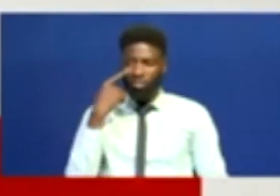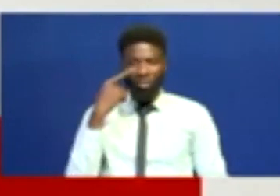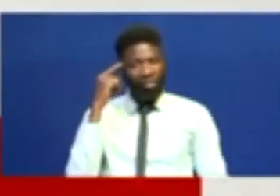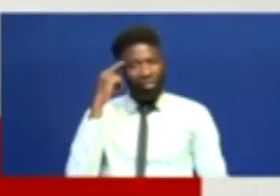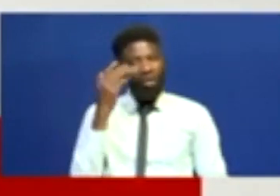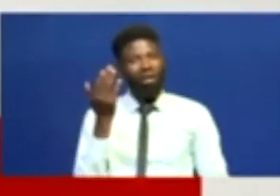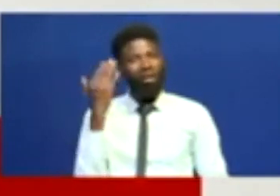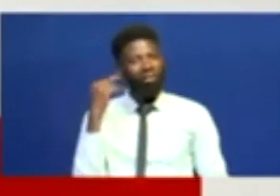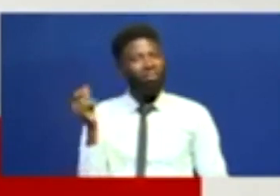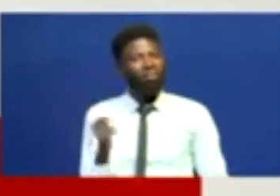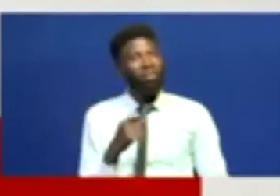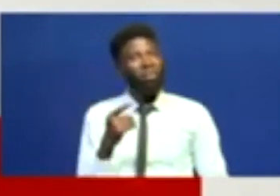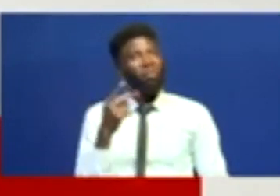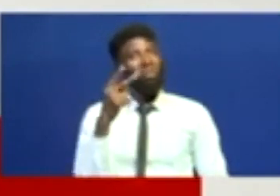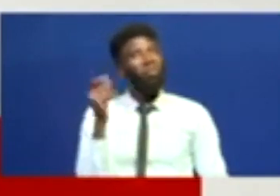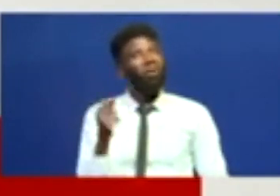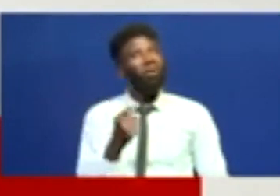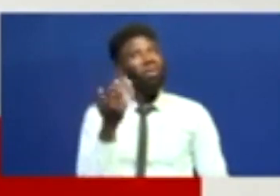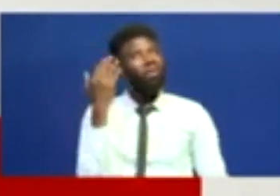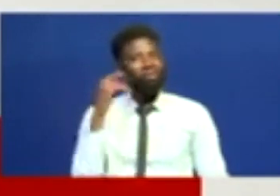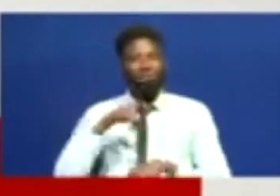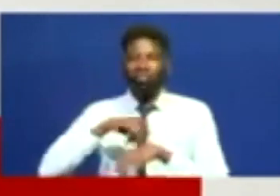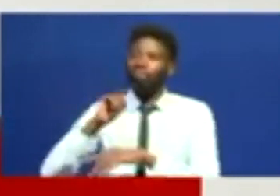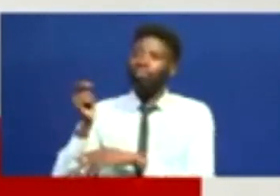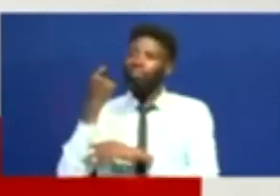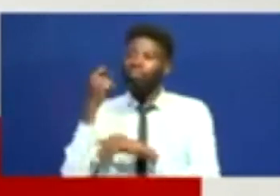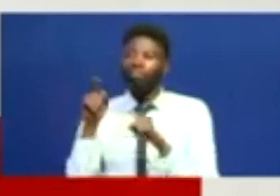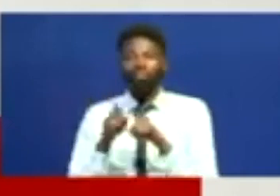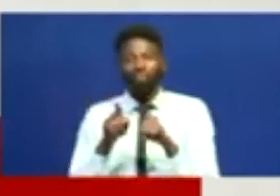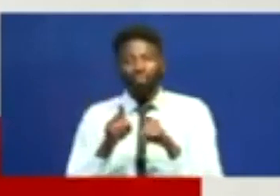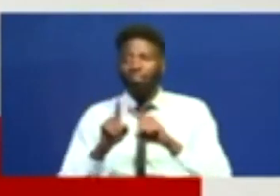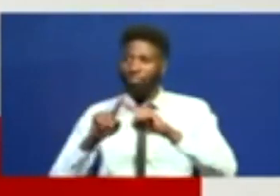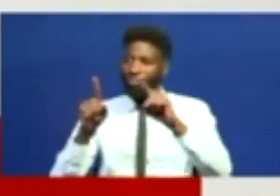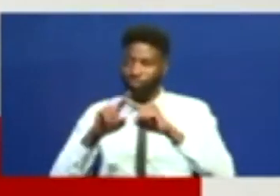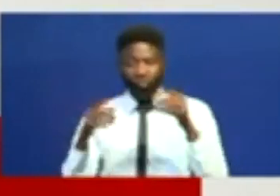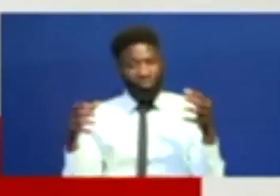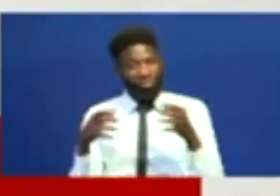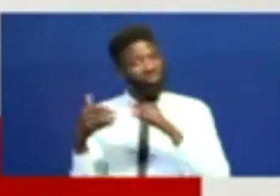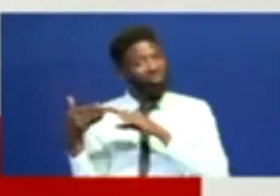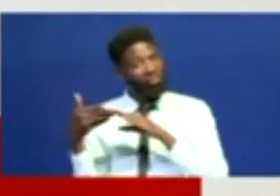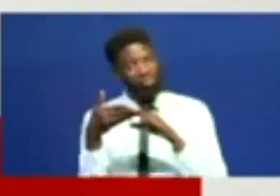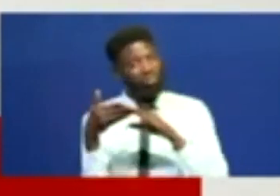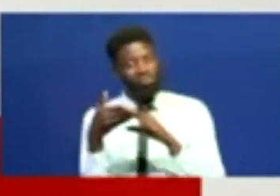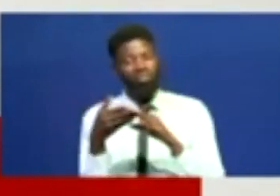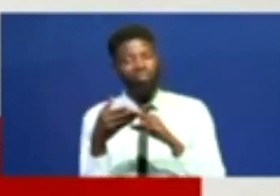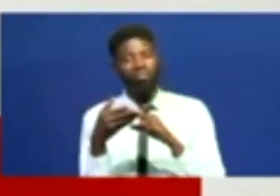or yes. last month, but one, where, you know, Kenya was under attack by various cyber criminals